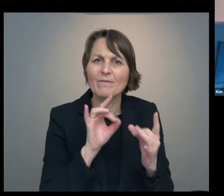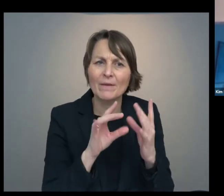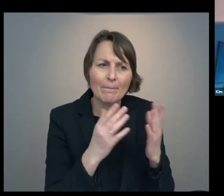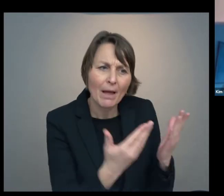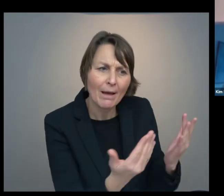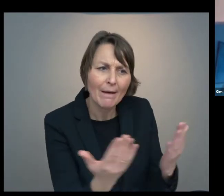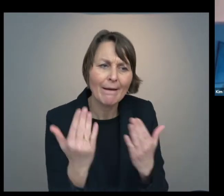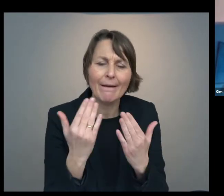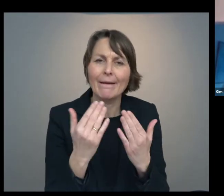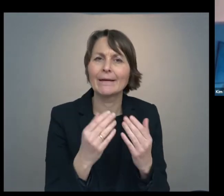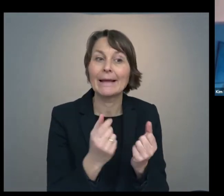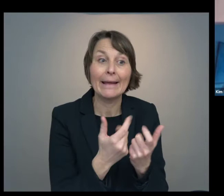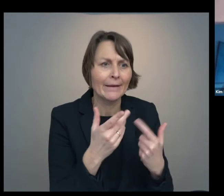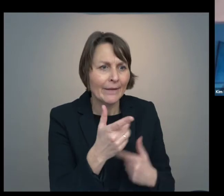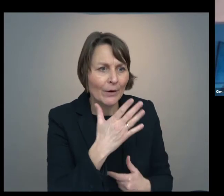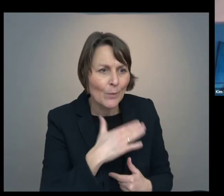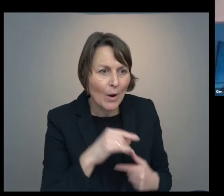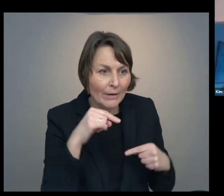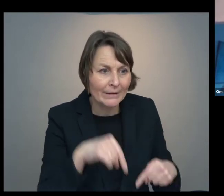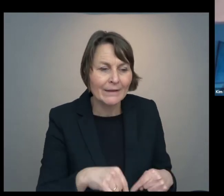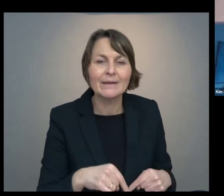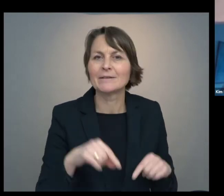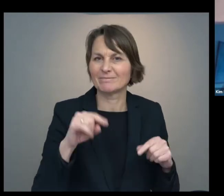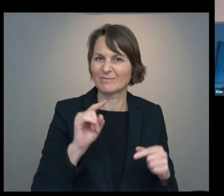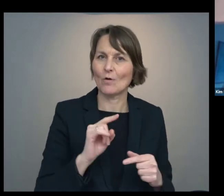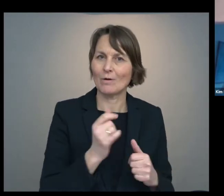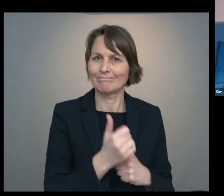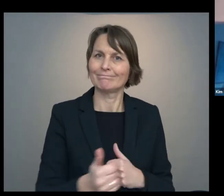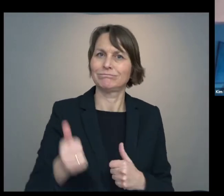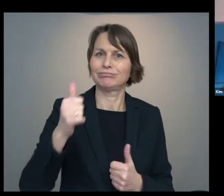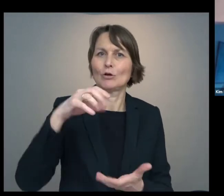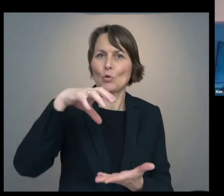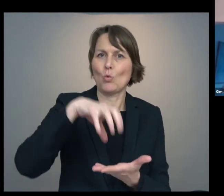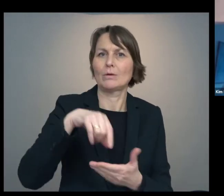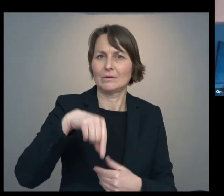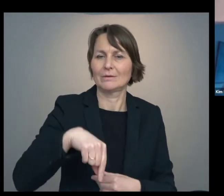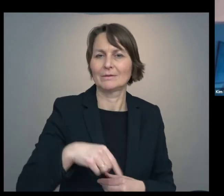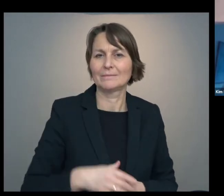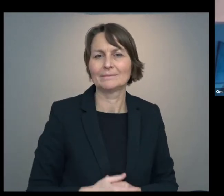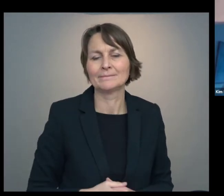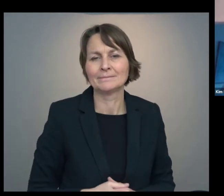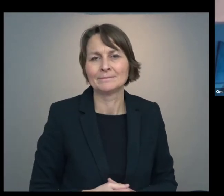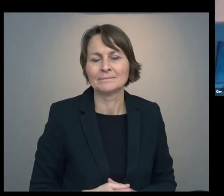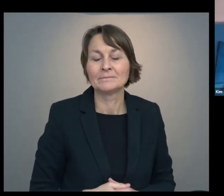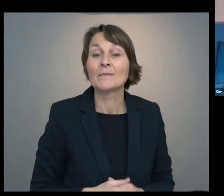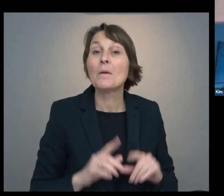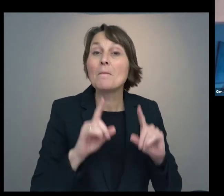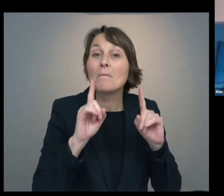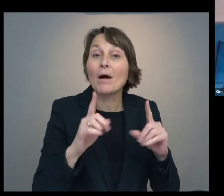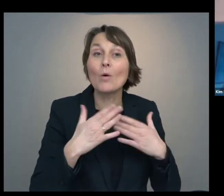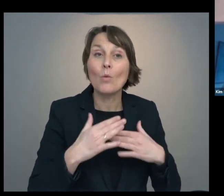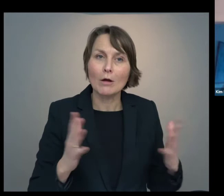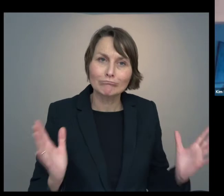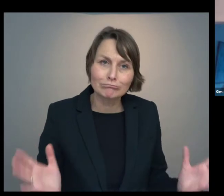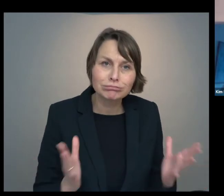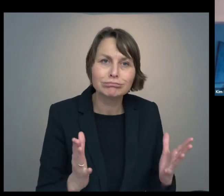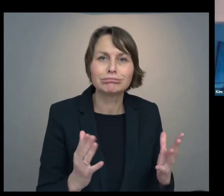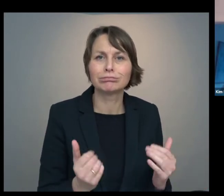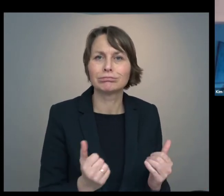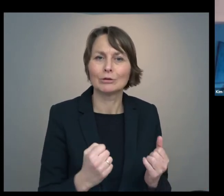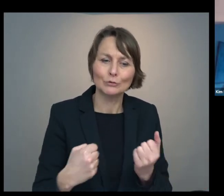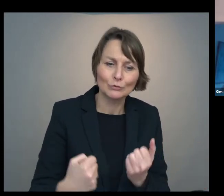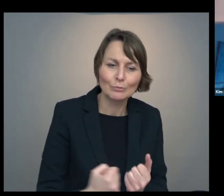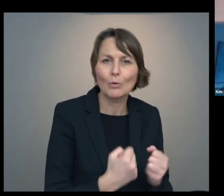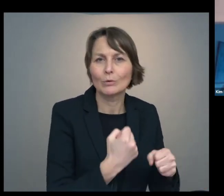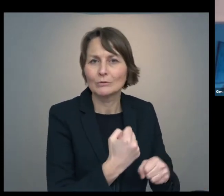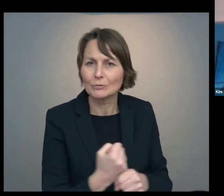to people and getting their feedback fed into all the things that we do here at HQ. But also at the same time,